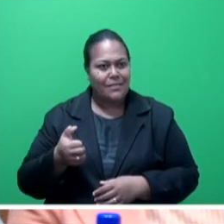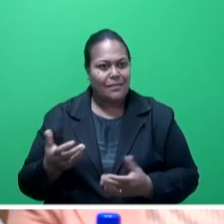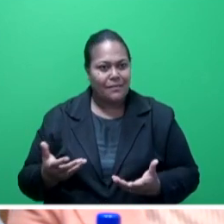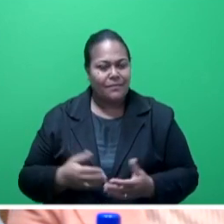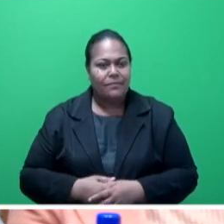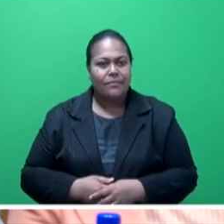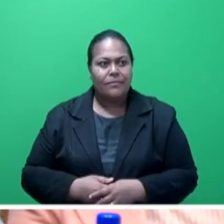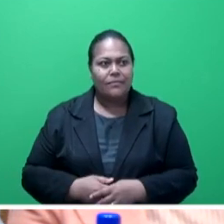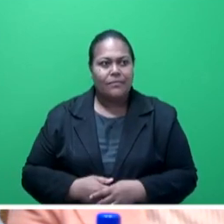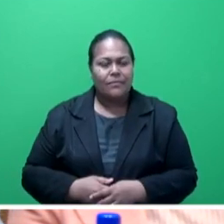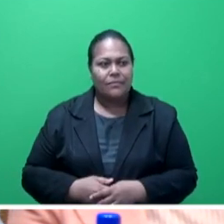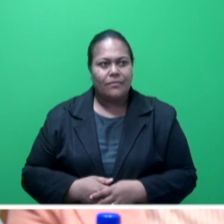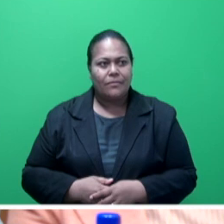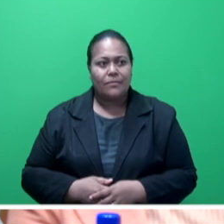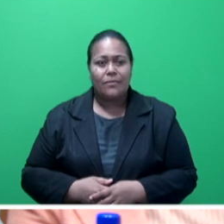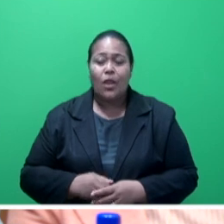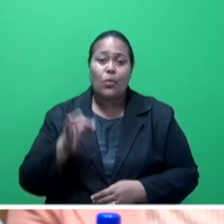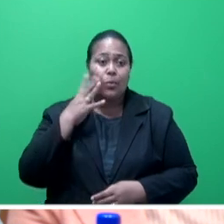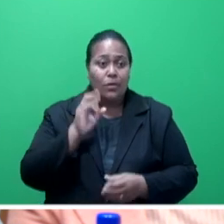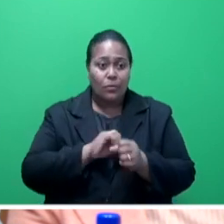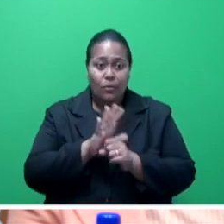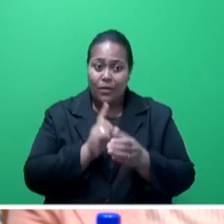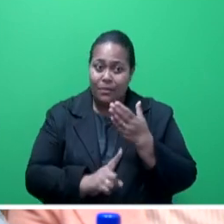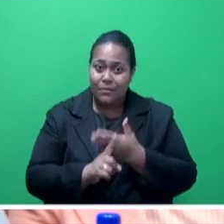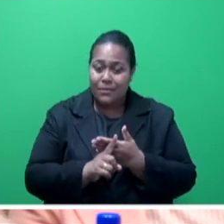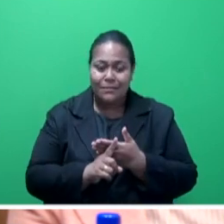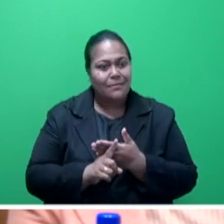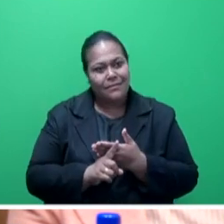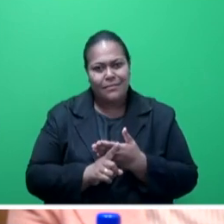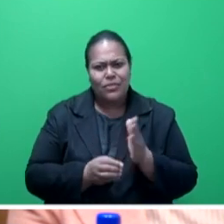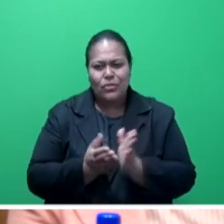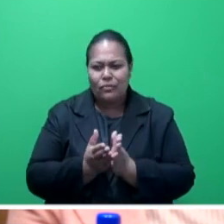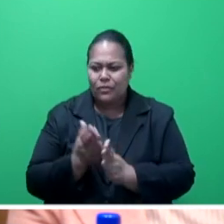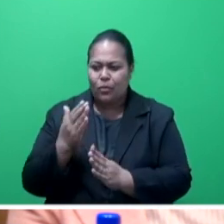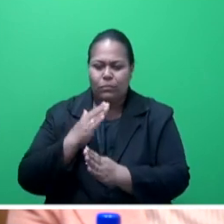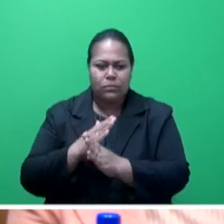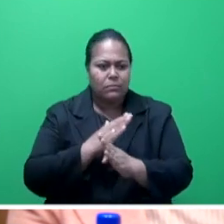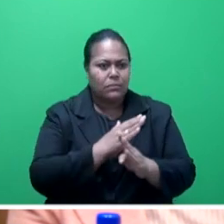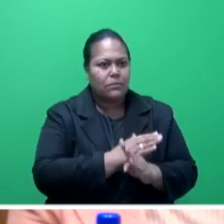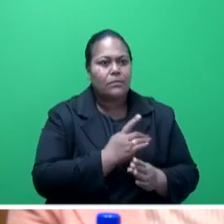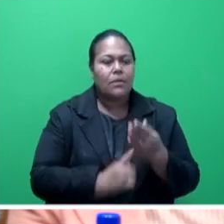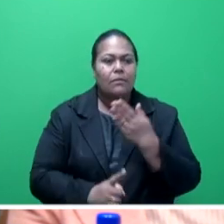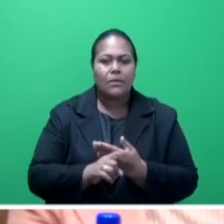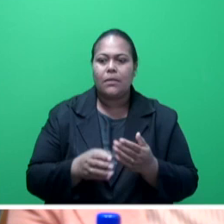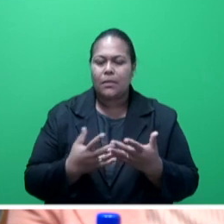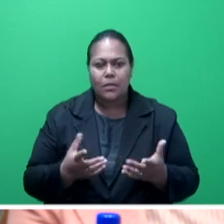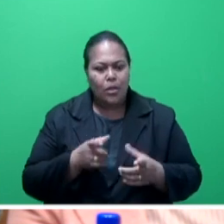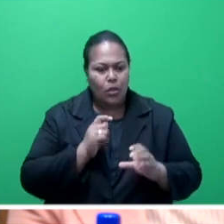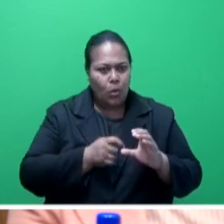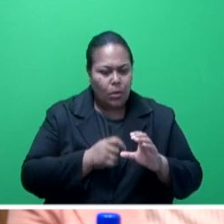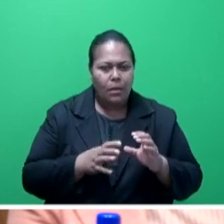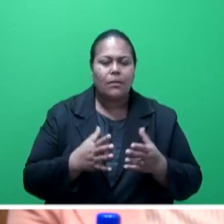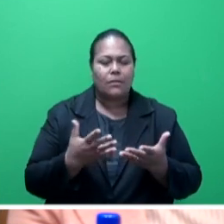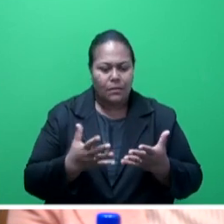the restrictions that came in place during COVID-19. Our contractors were not able to mobilize to the project sites to complete the projects.